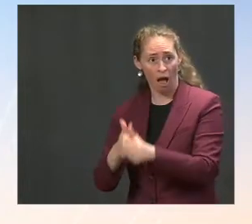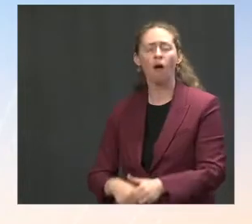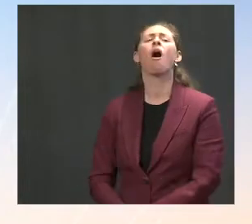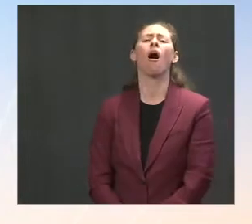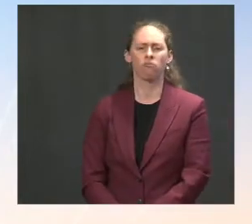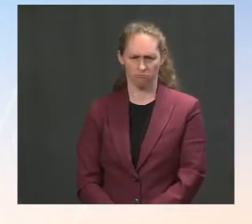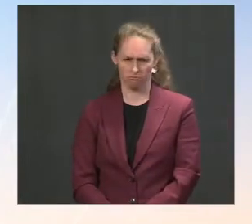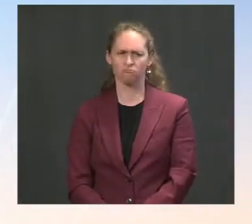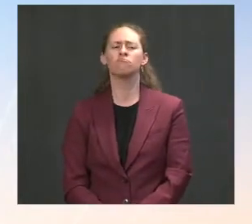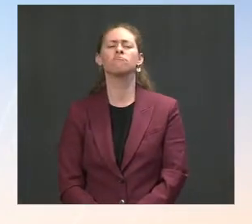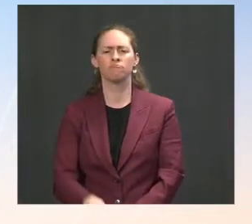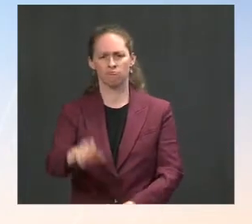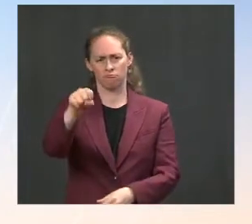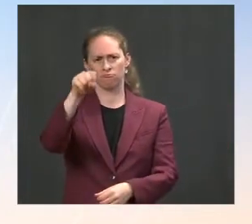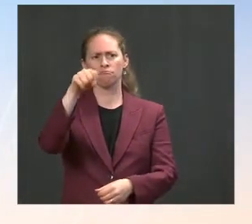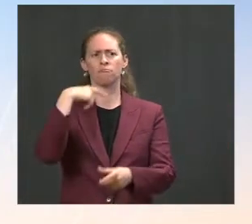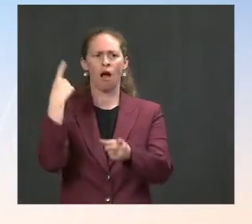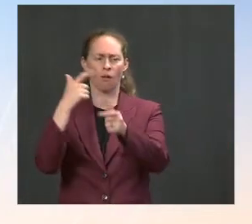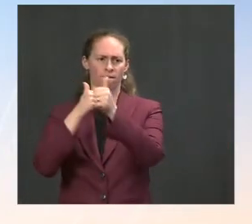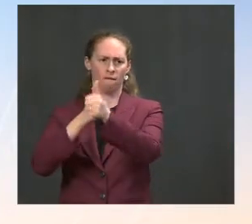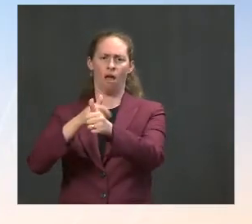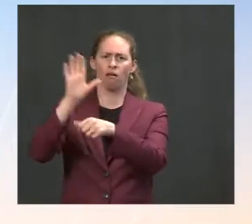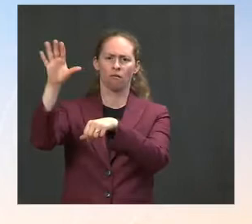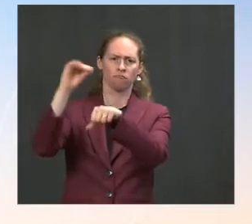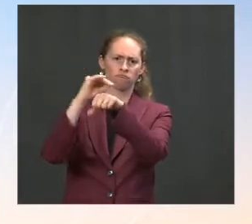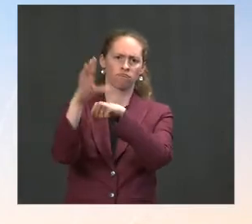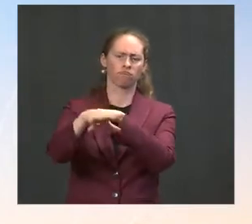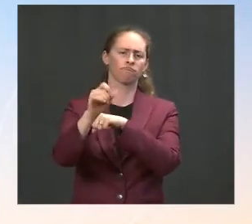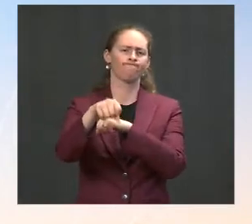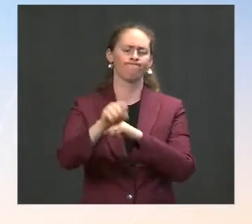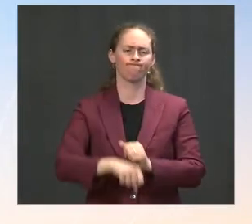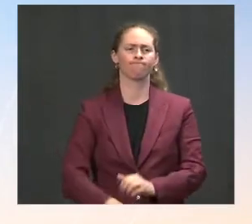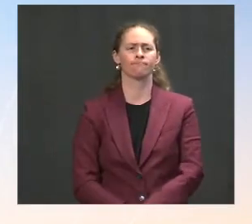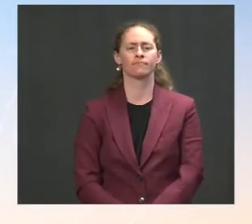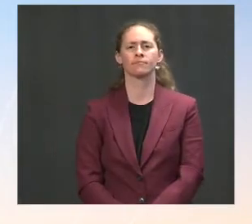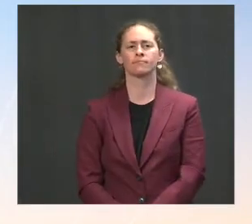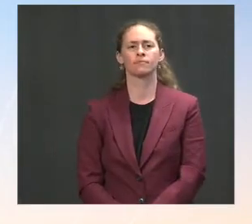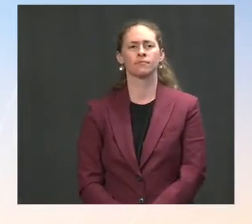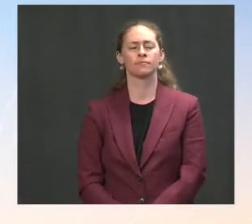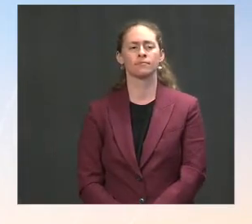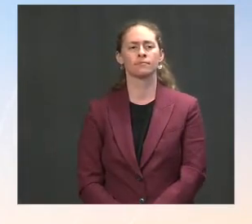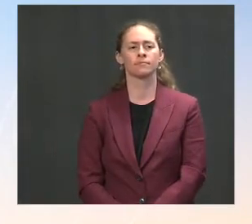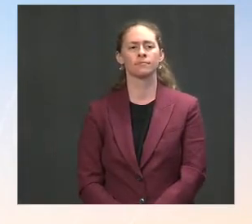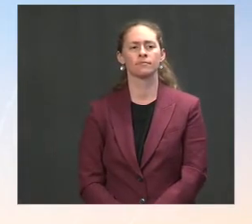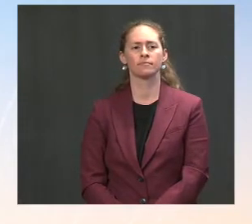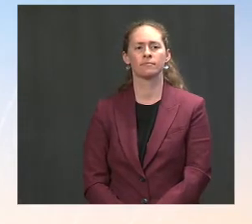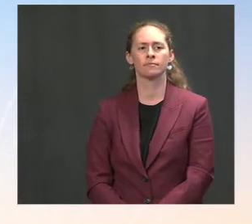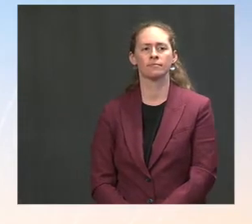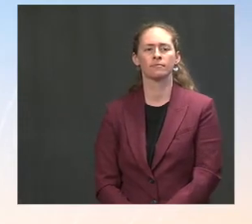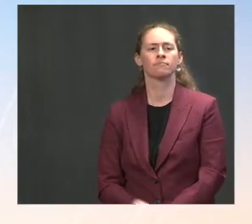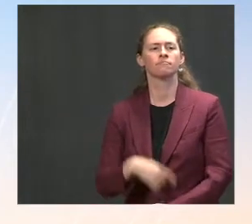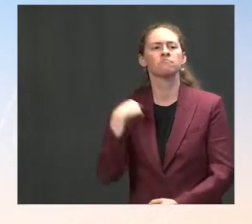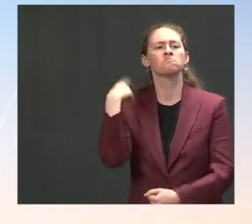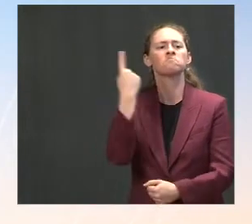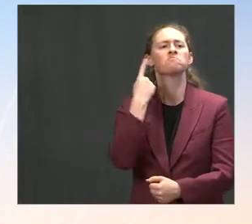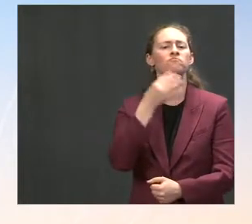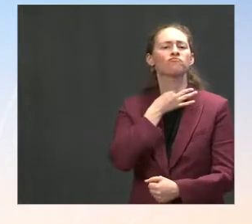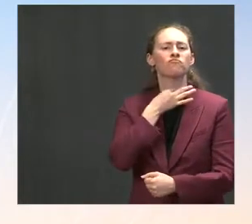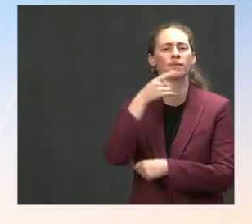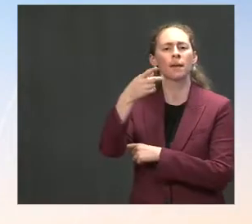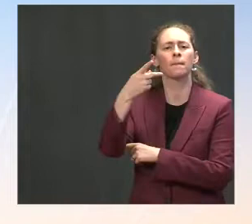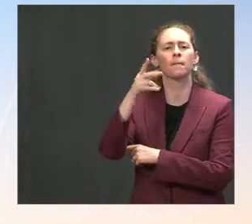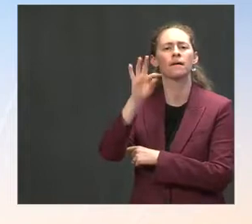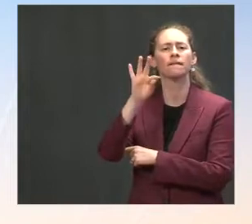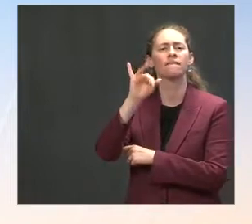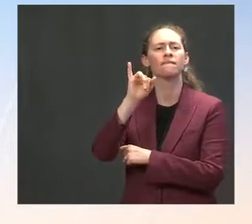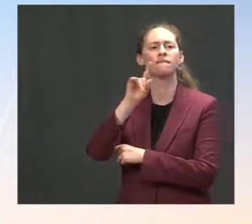guidance of our health and medical experts. Go ahead. On the vaccine immunity, given that Pfizer's now seen waning immunity, and